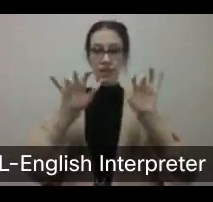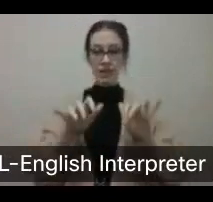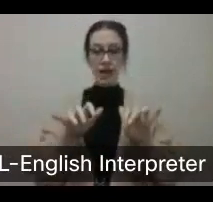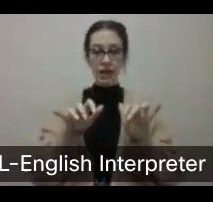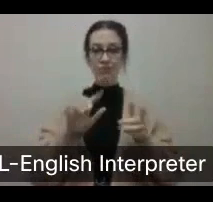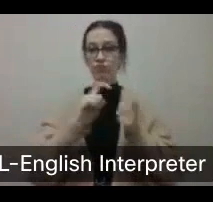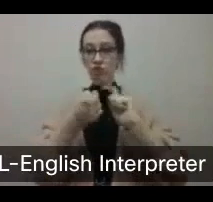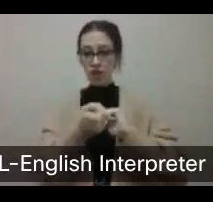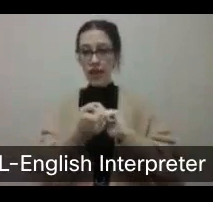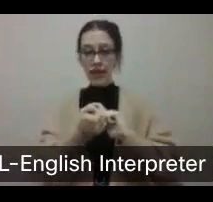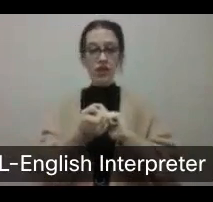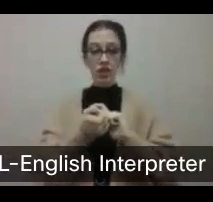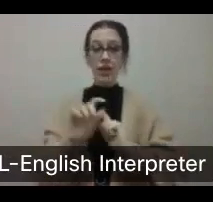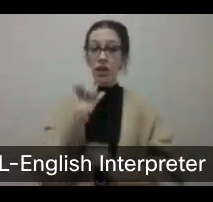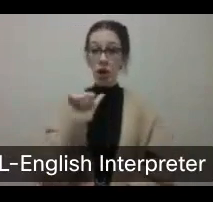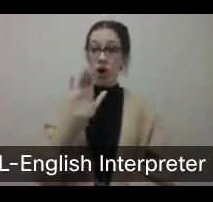credit to the original author.